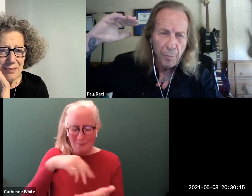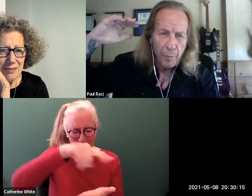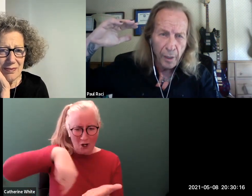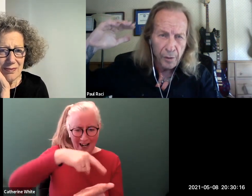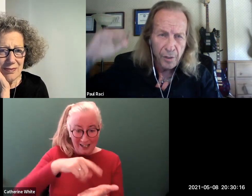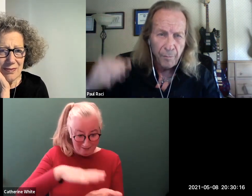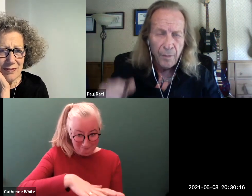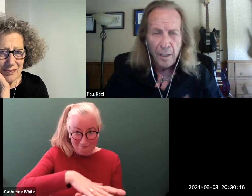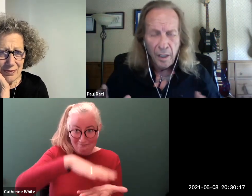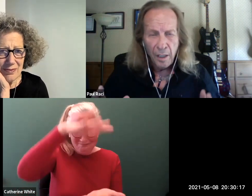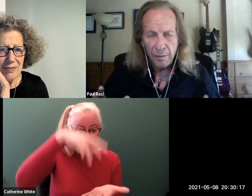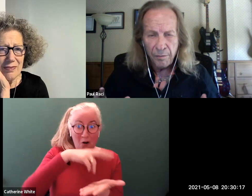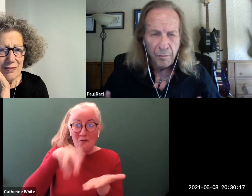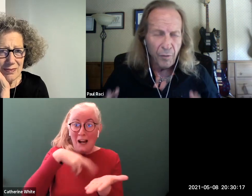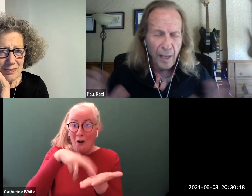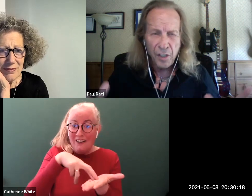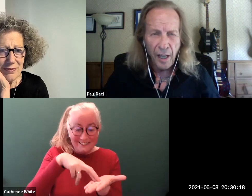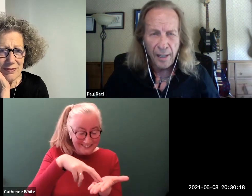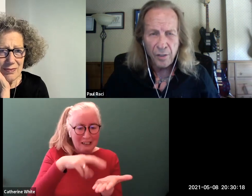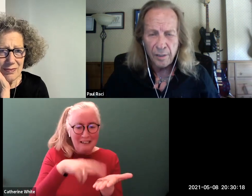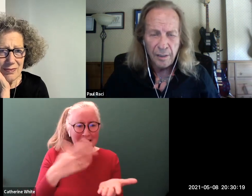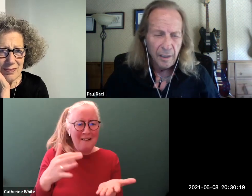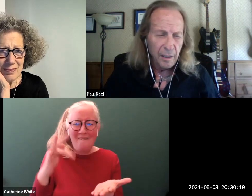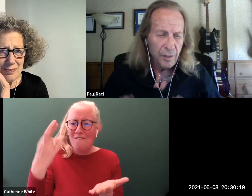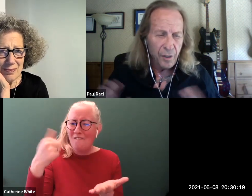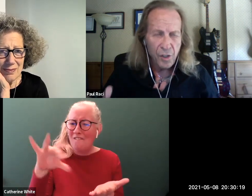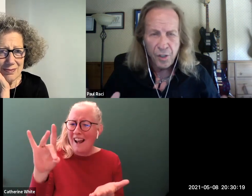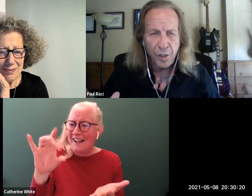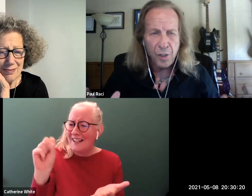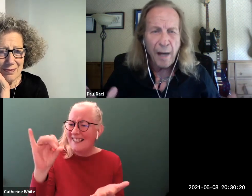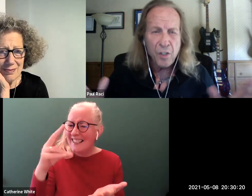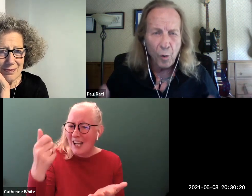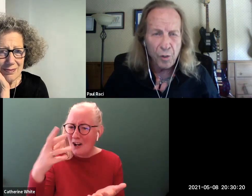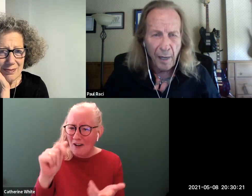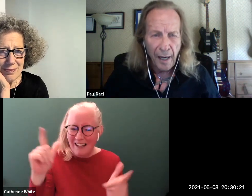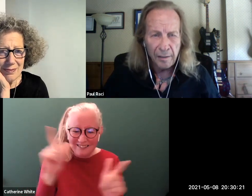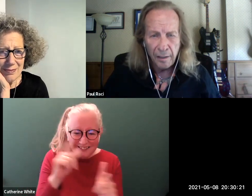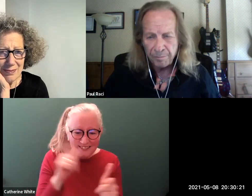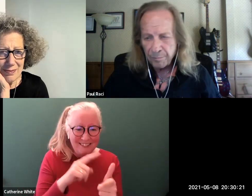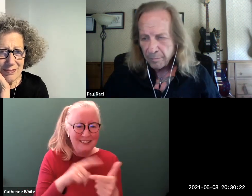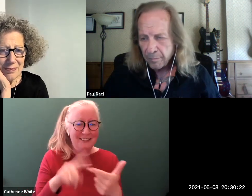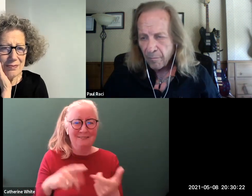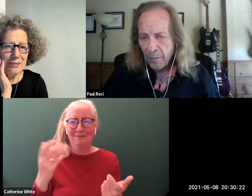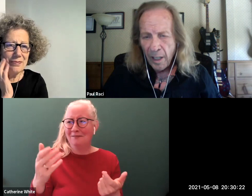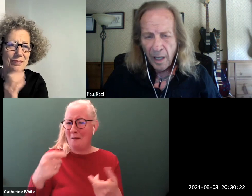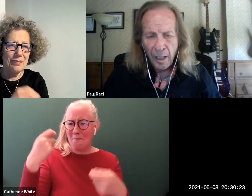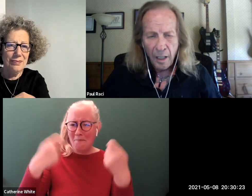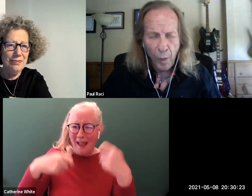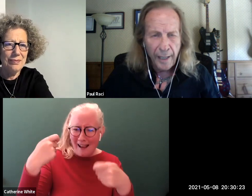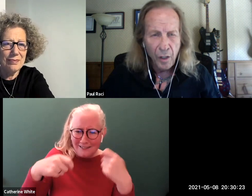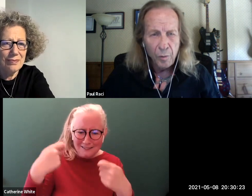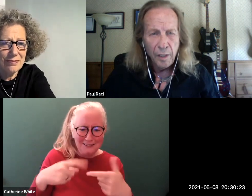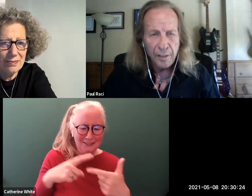78 RPM records of Frank Sinatra, the Spike Jones band,